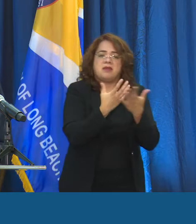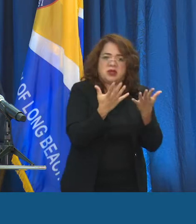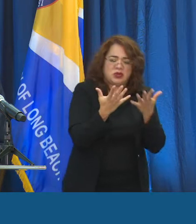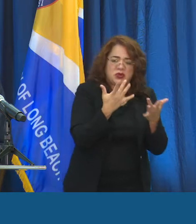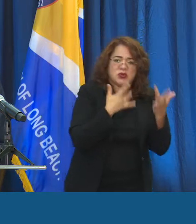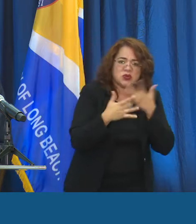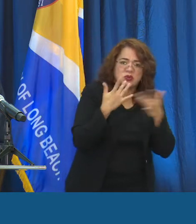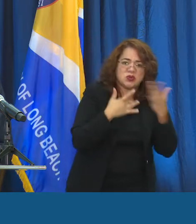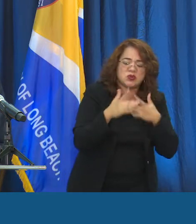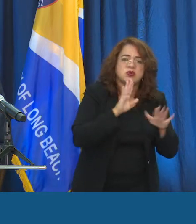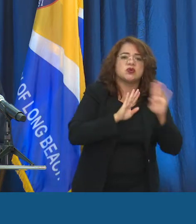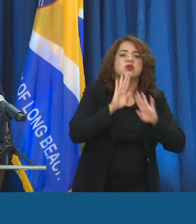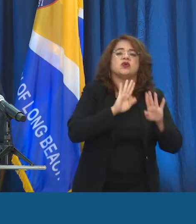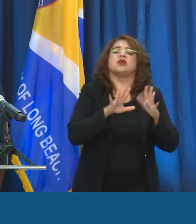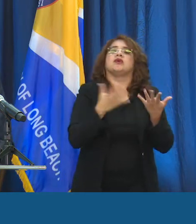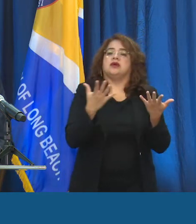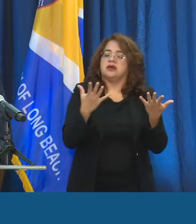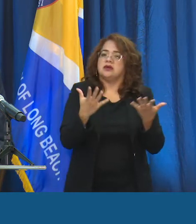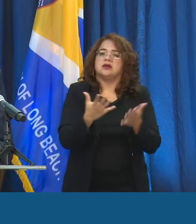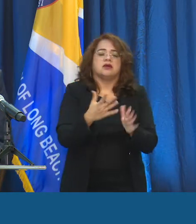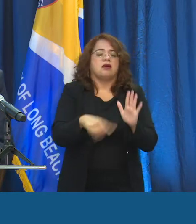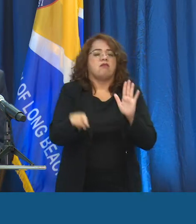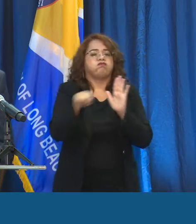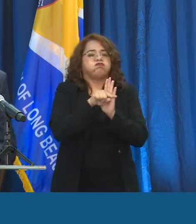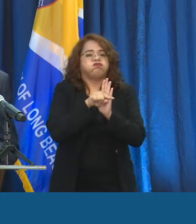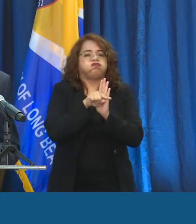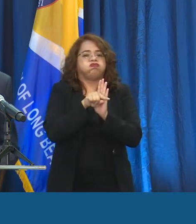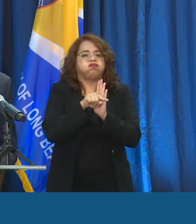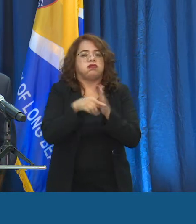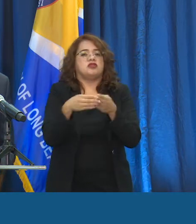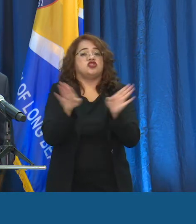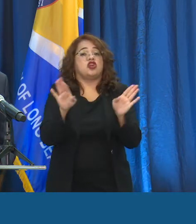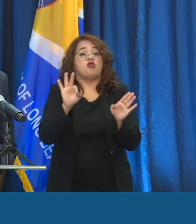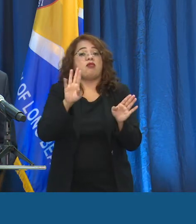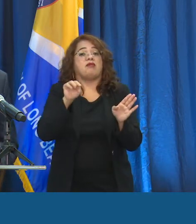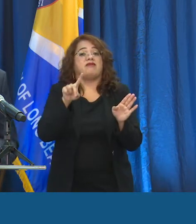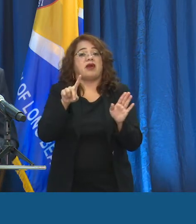we are facing the largest general fund shortfall in recent history.